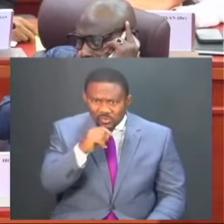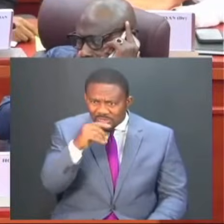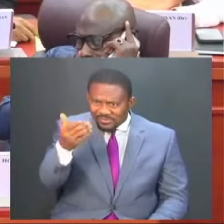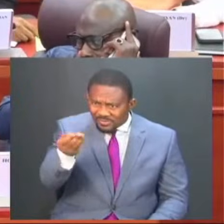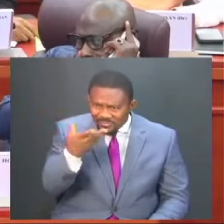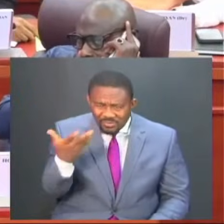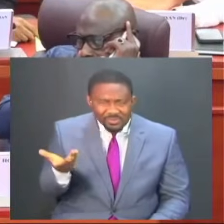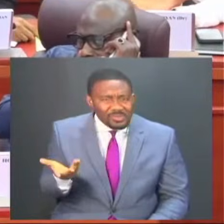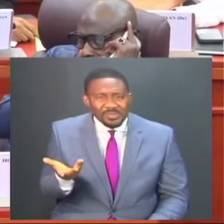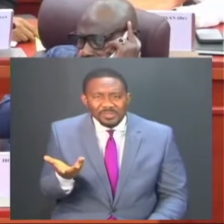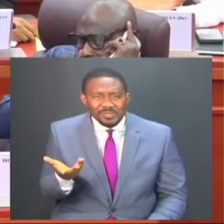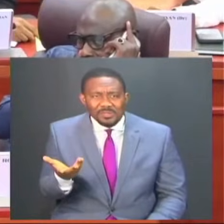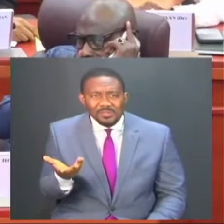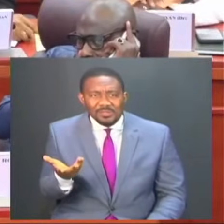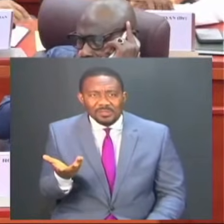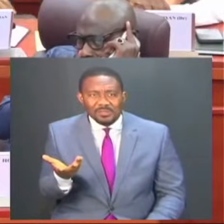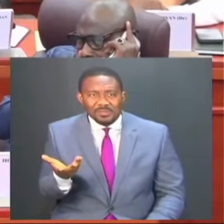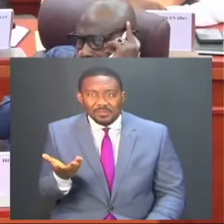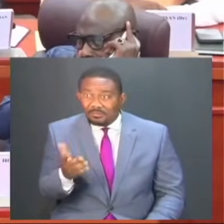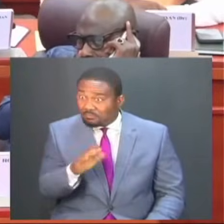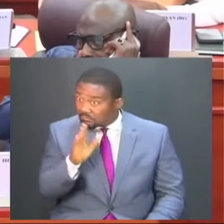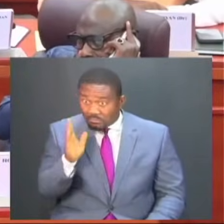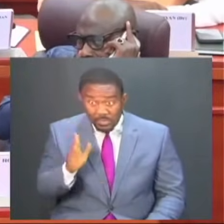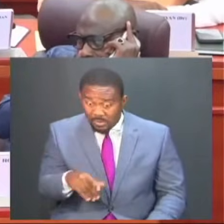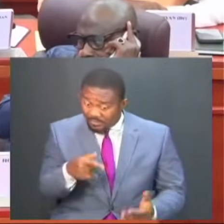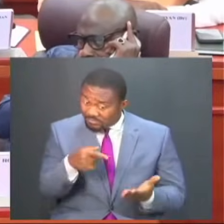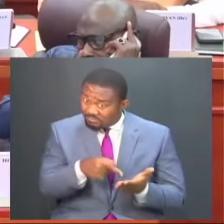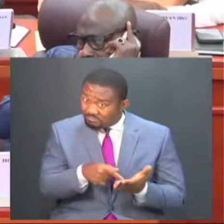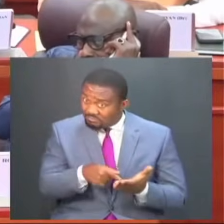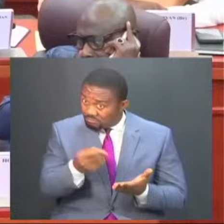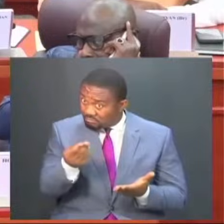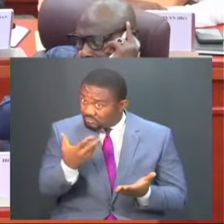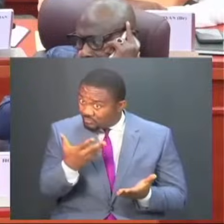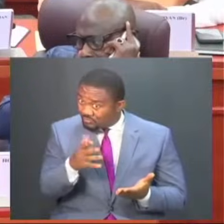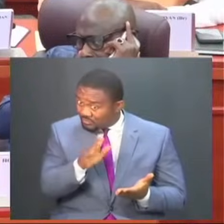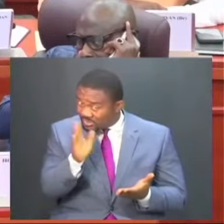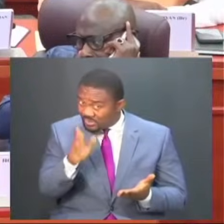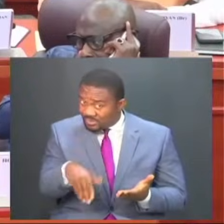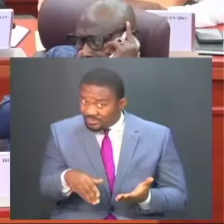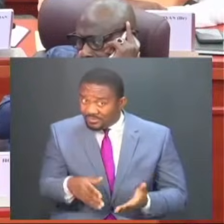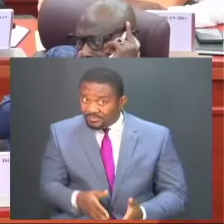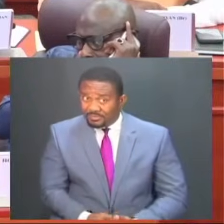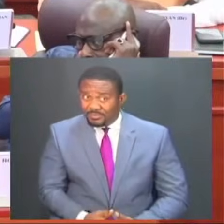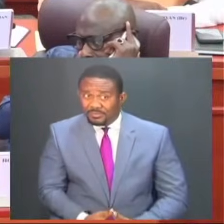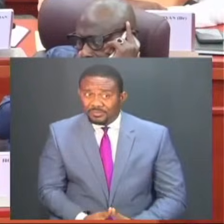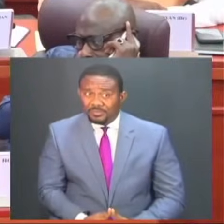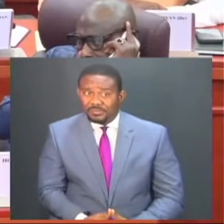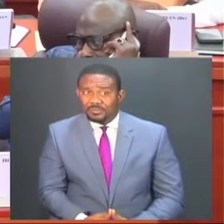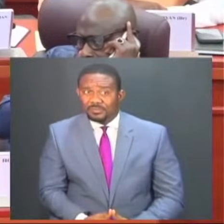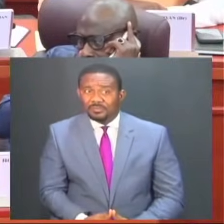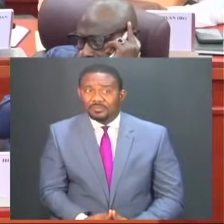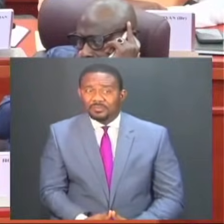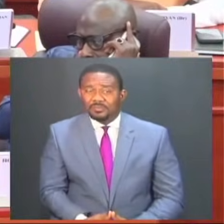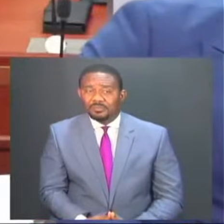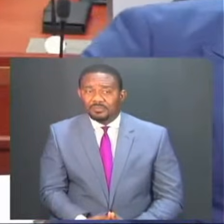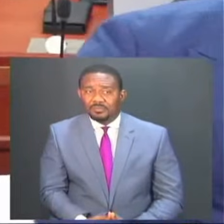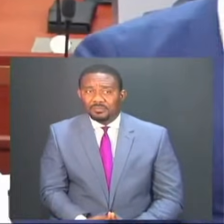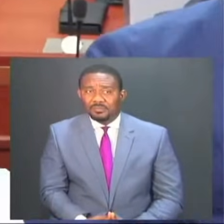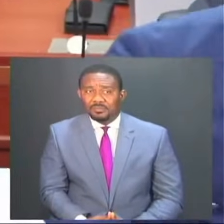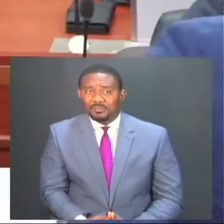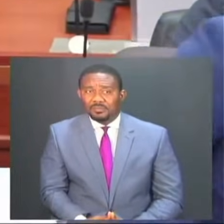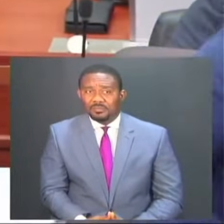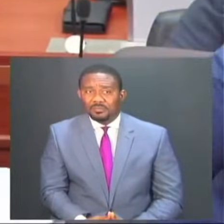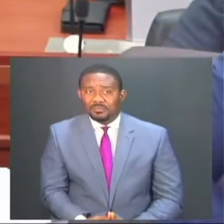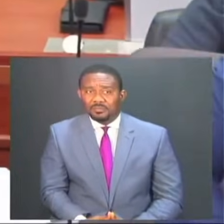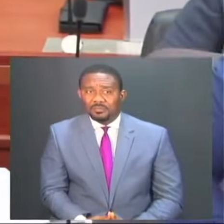business. You never mention it. No. Say it to the microphone. You never mention it. You never mentioned it.